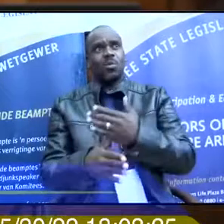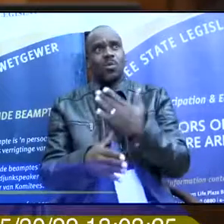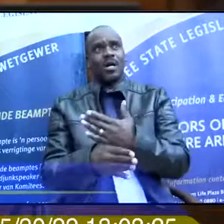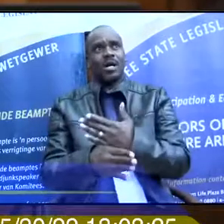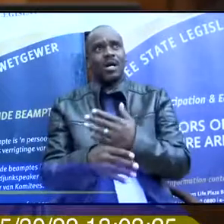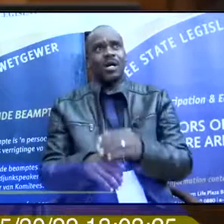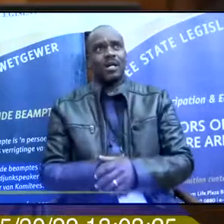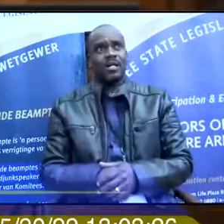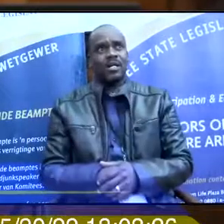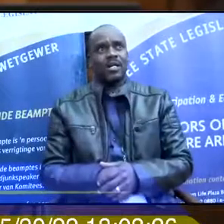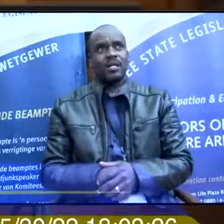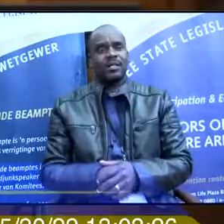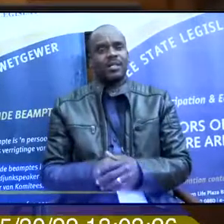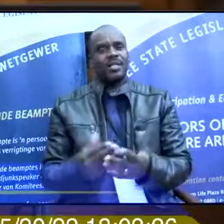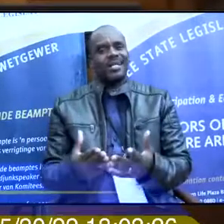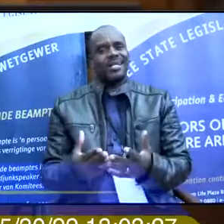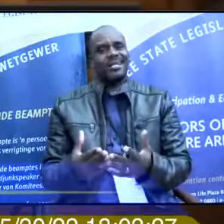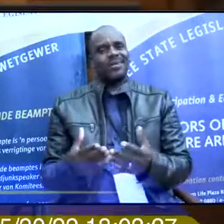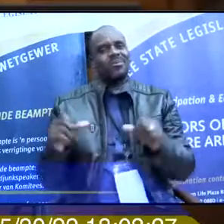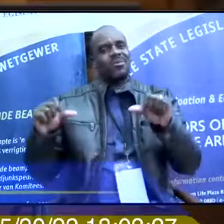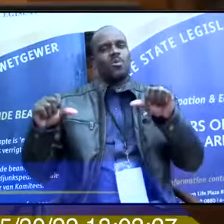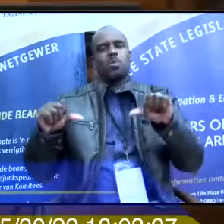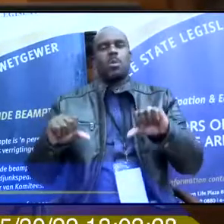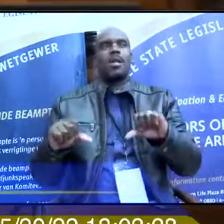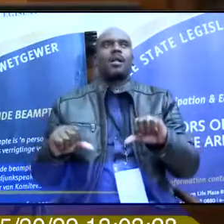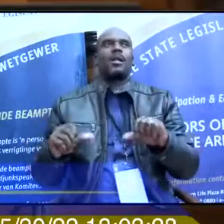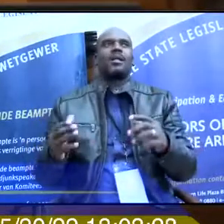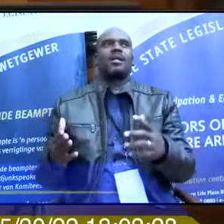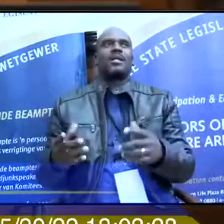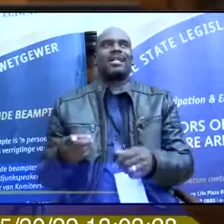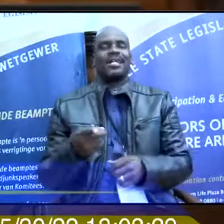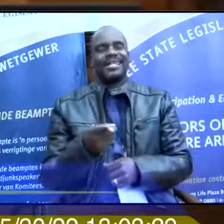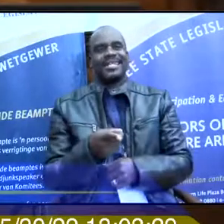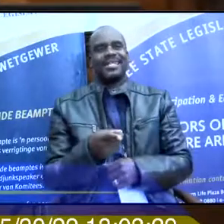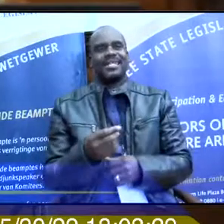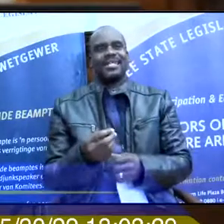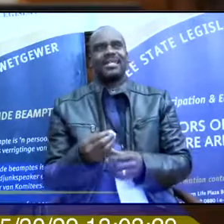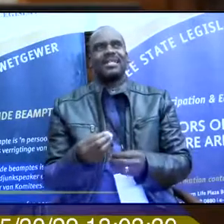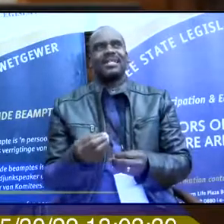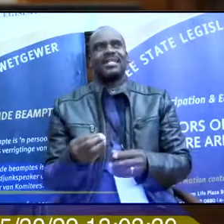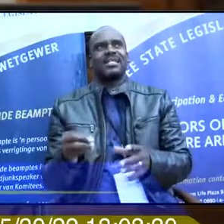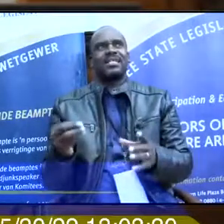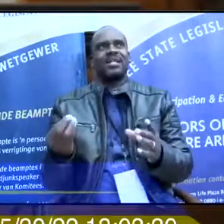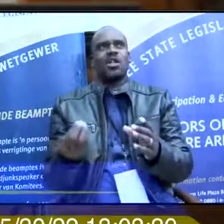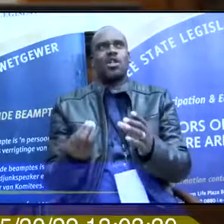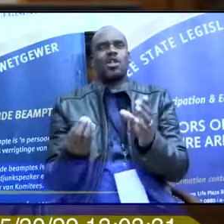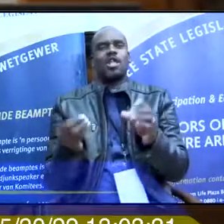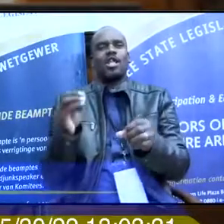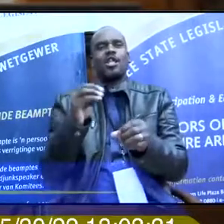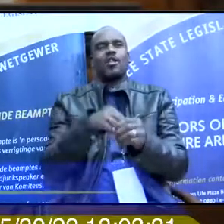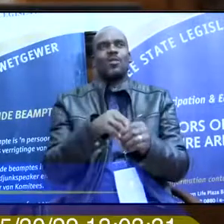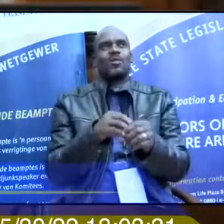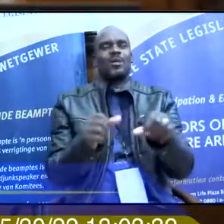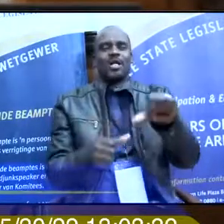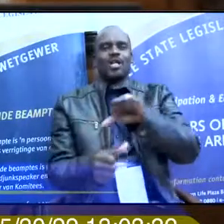to caution the impact this included increasing social grants